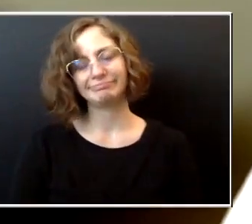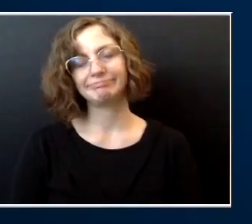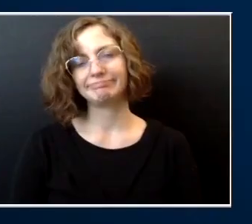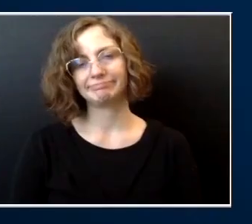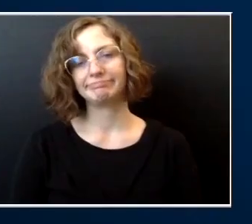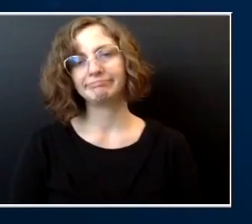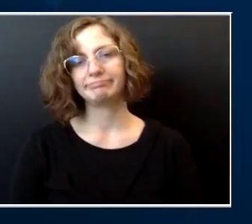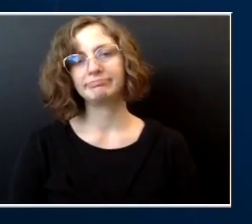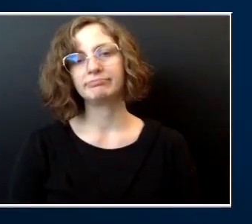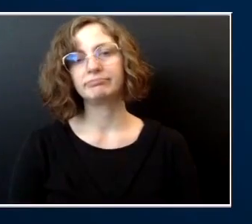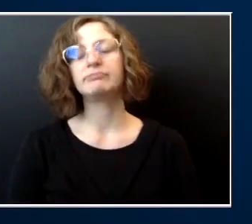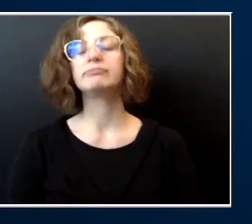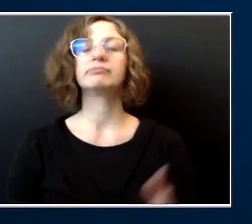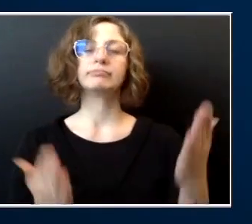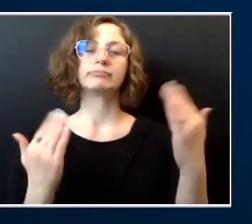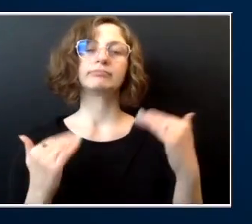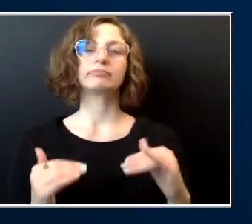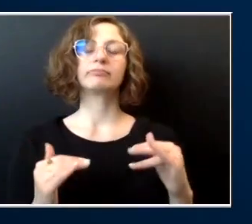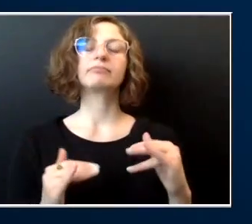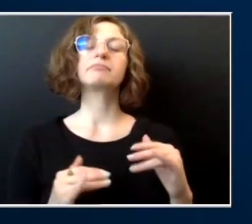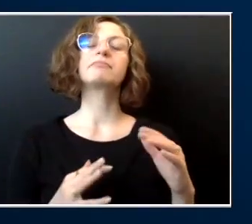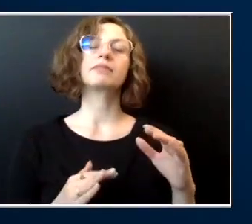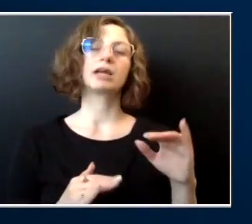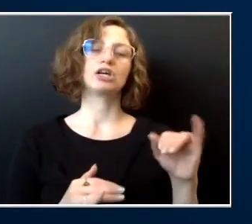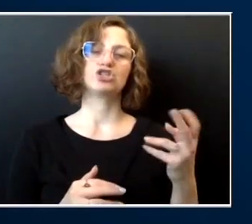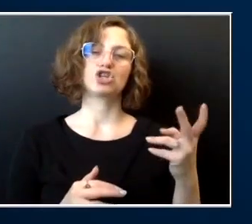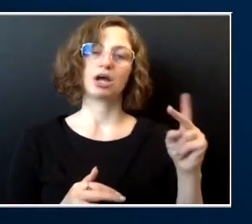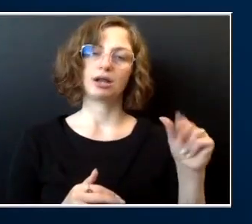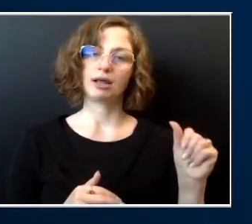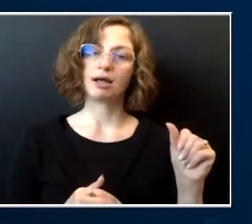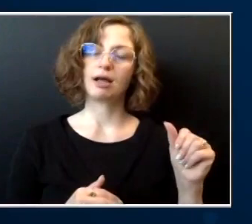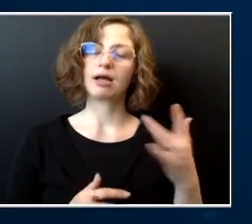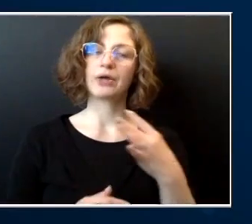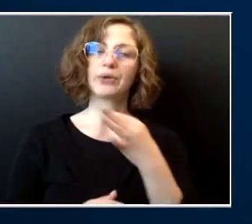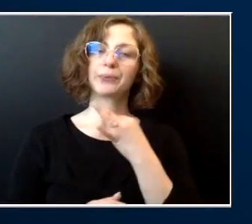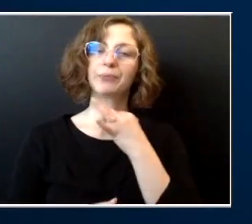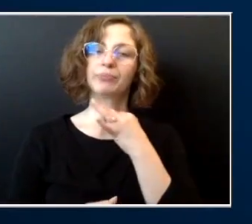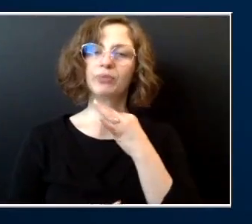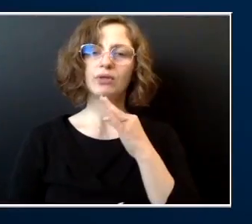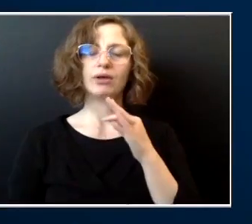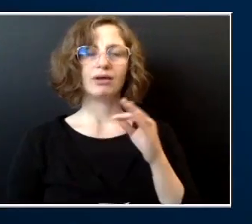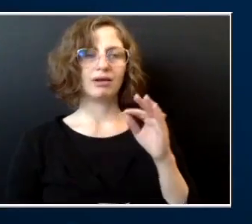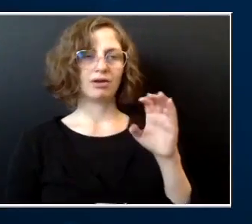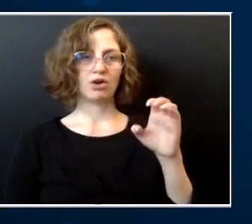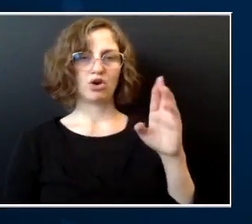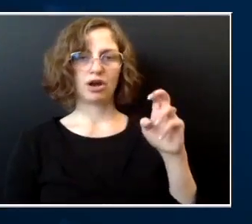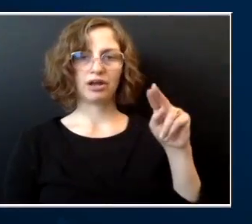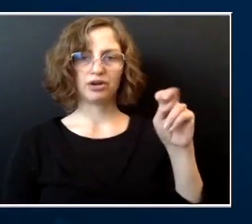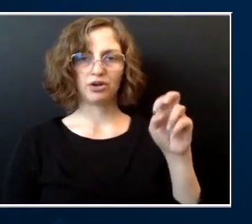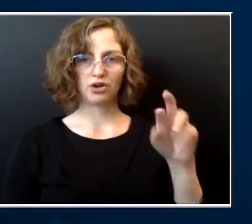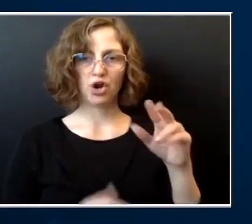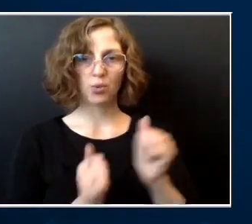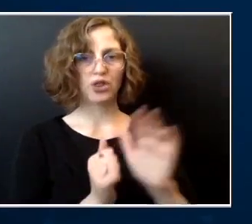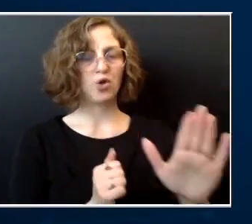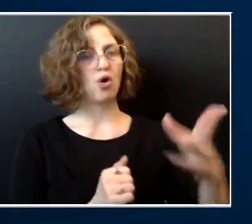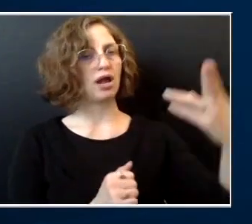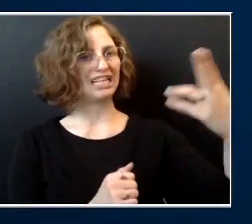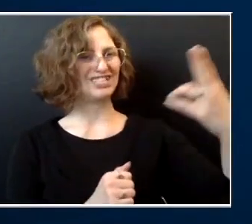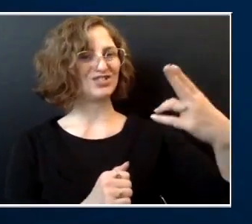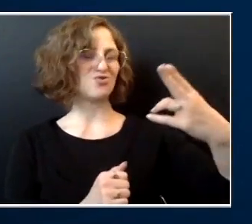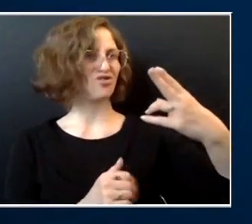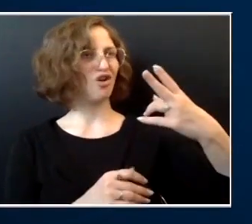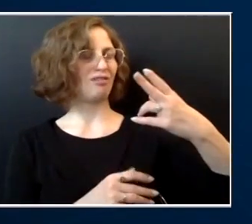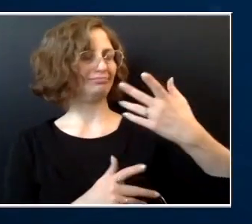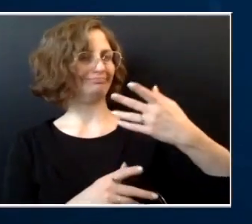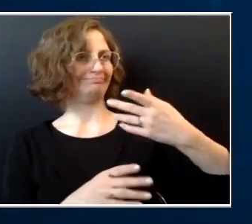And Jonna wants to know, with your historical background, Dr. Kreiner, when all this was going on in New York and you see it around us,